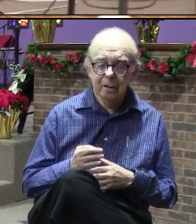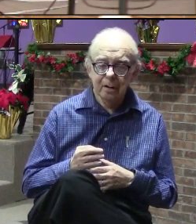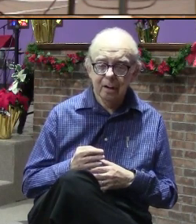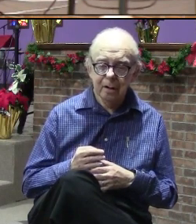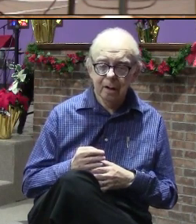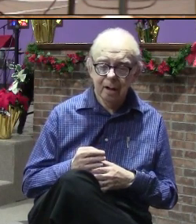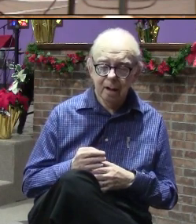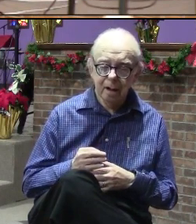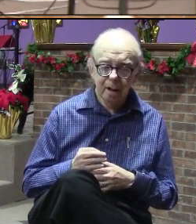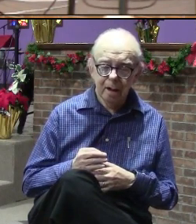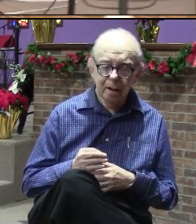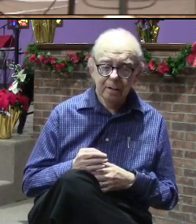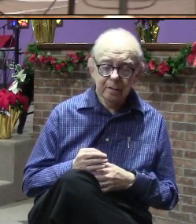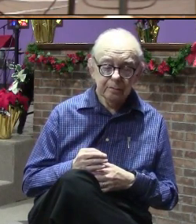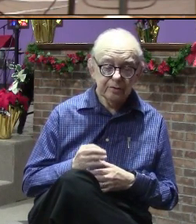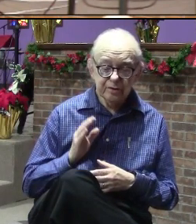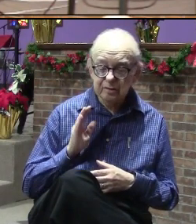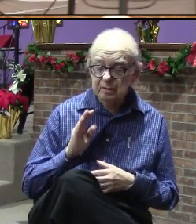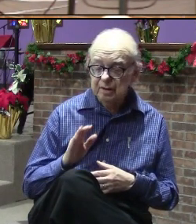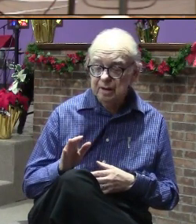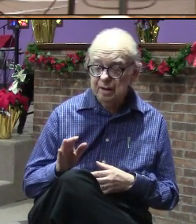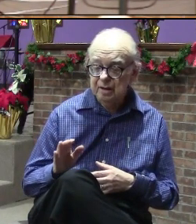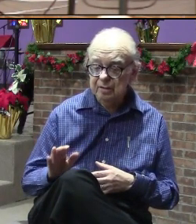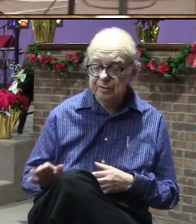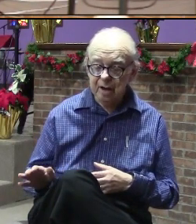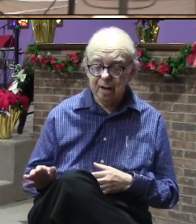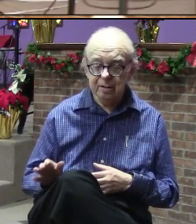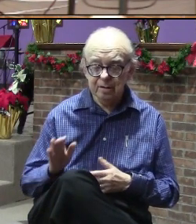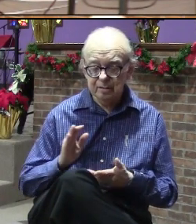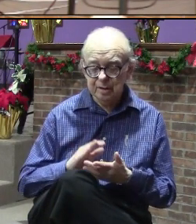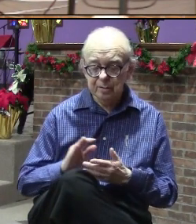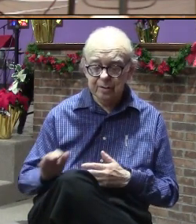And just a little child.